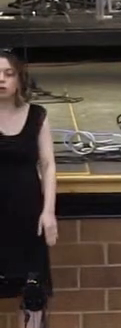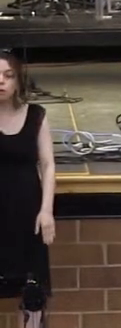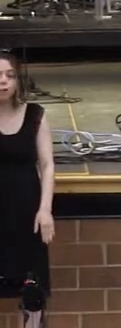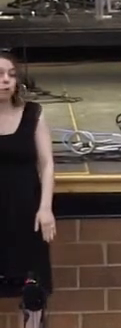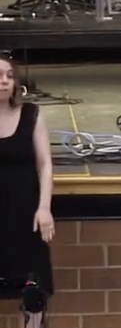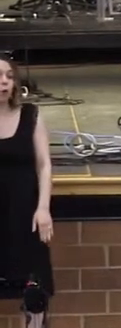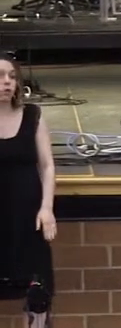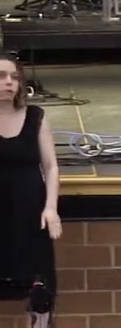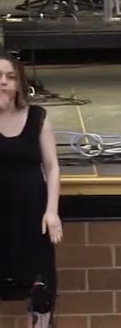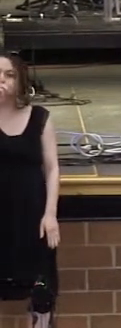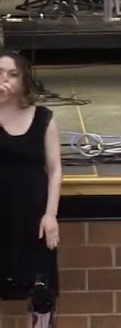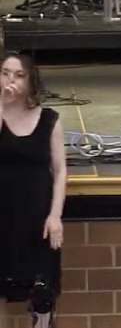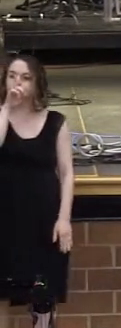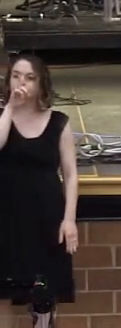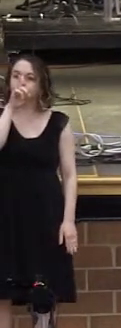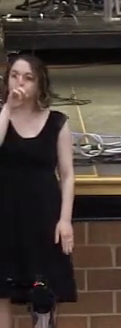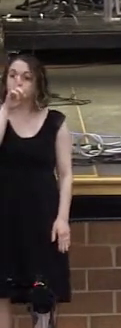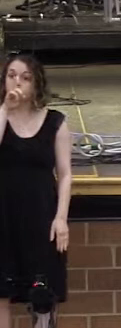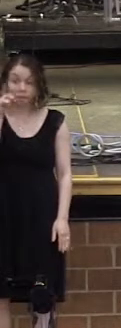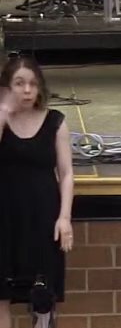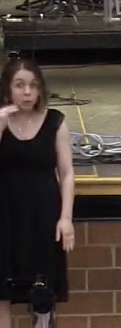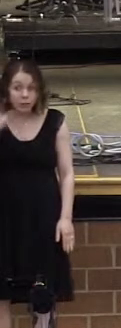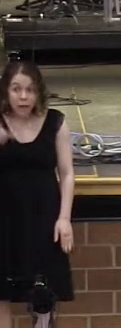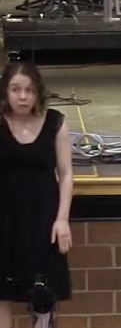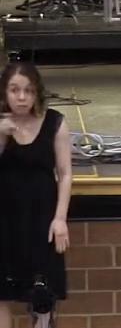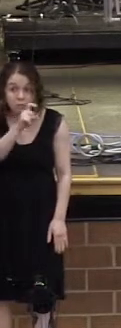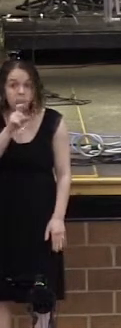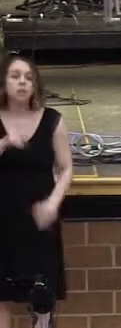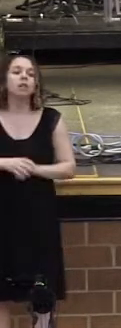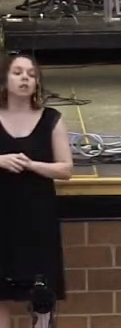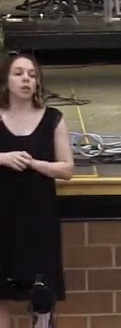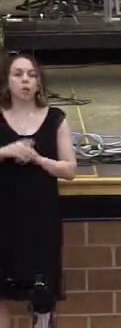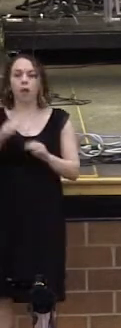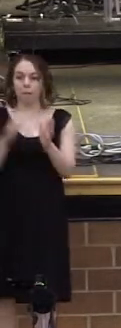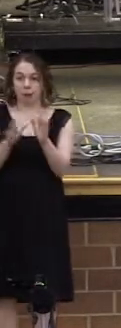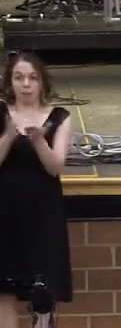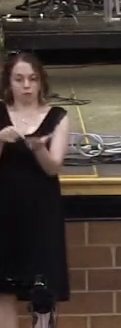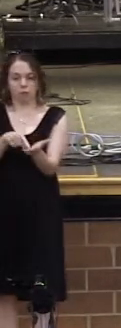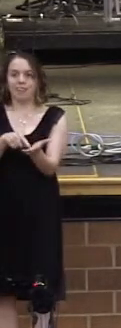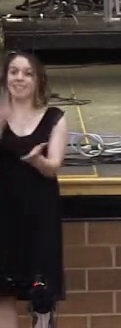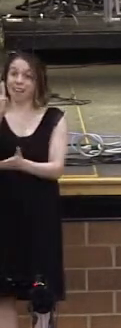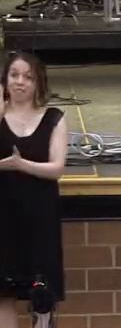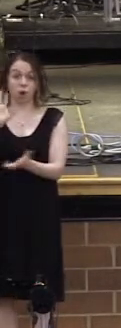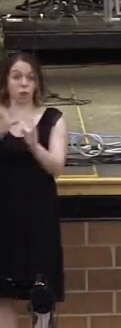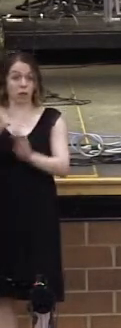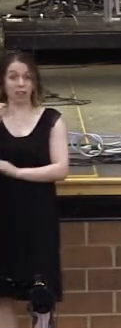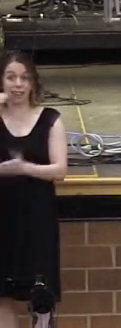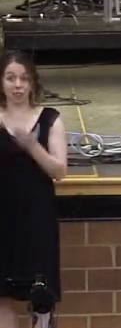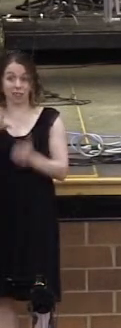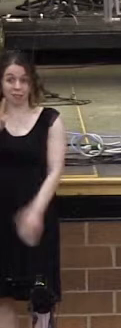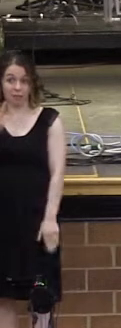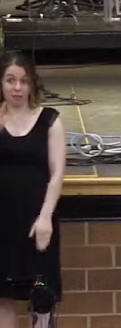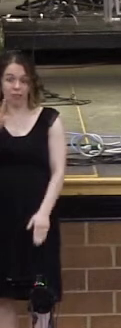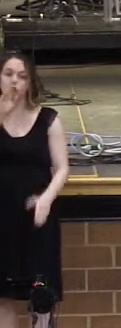couldn't communicate the vision that they had well one of the things that is very clear in these seven letters in the beginning of the book of Revelation